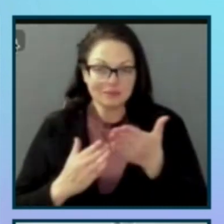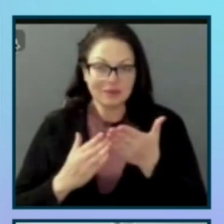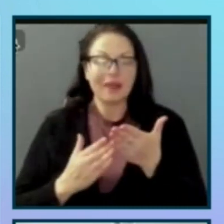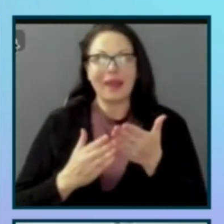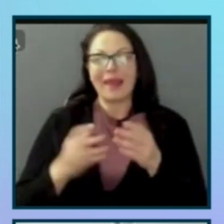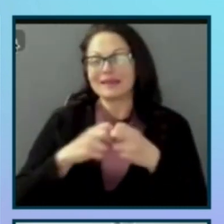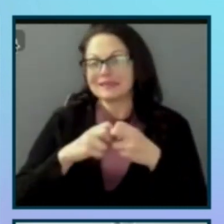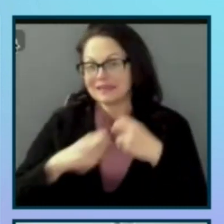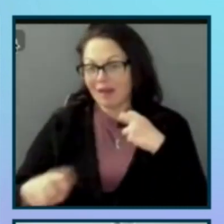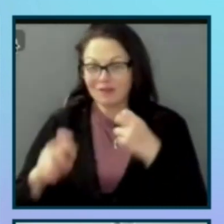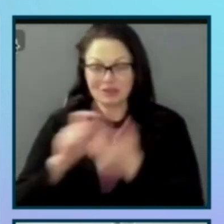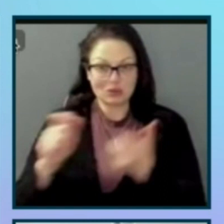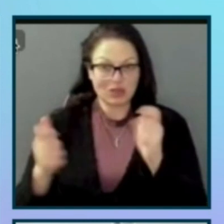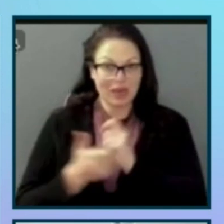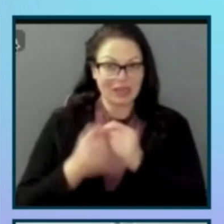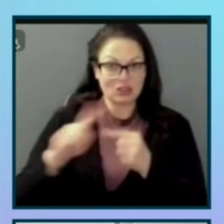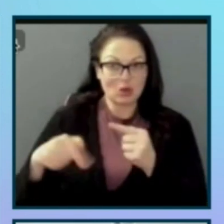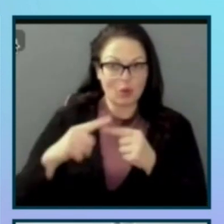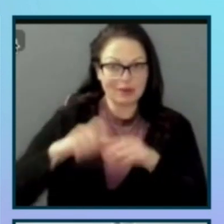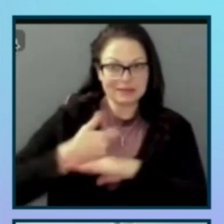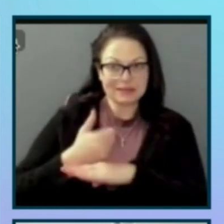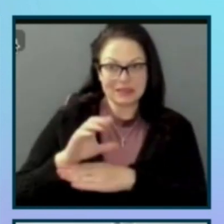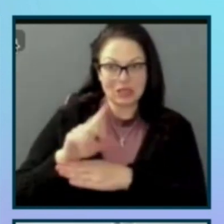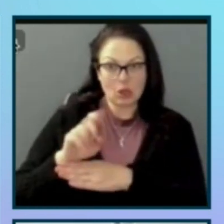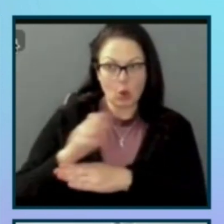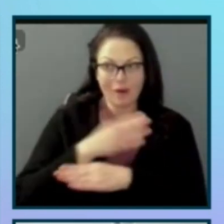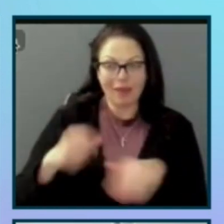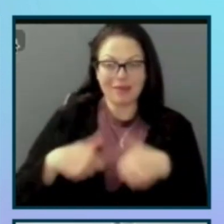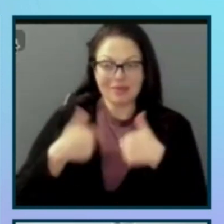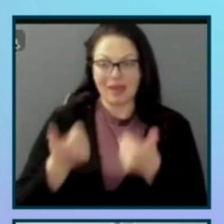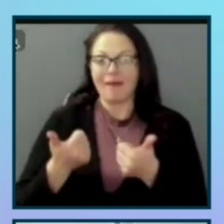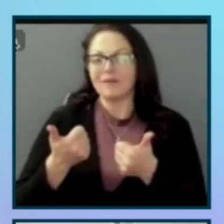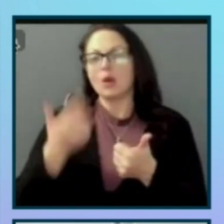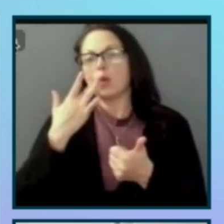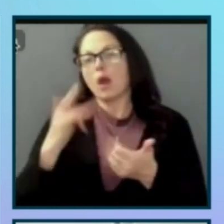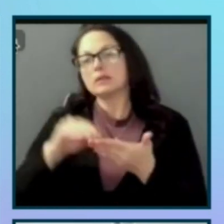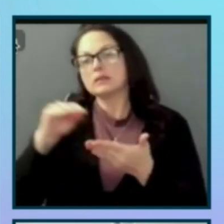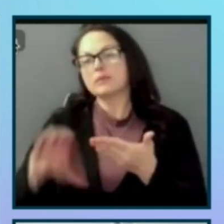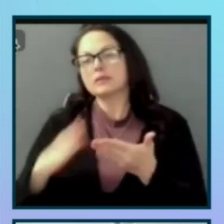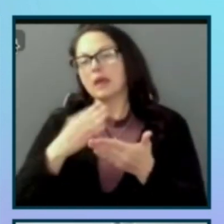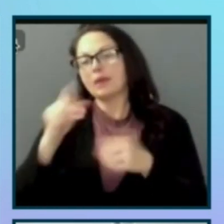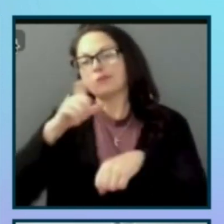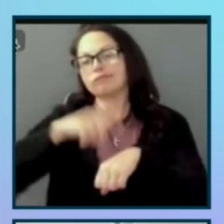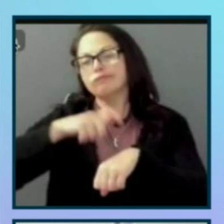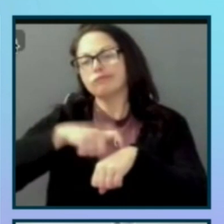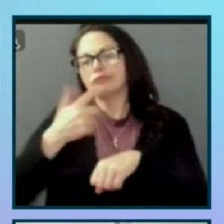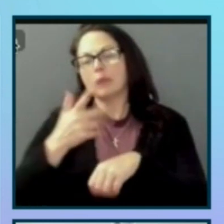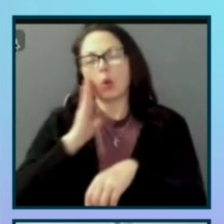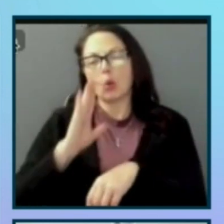in code and it's live because it's more expensive and it takes more time. And often if we wait until the end of the